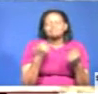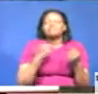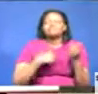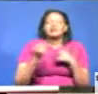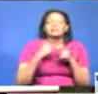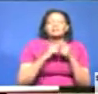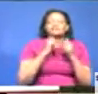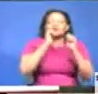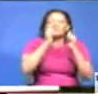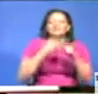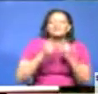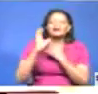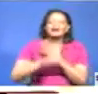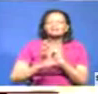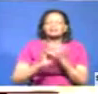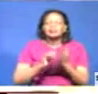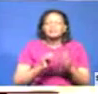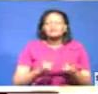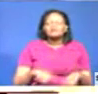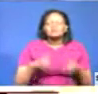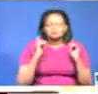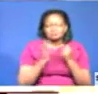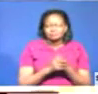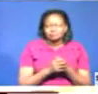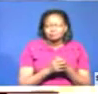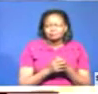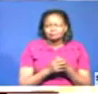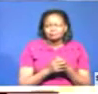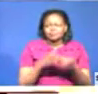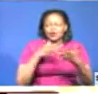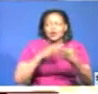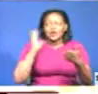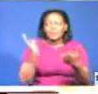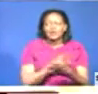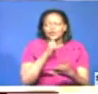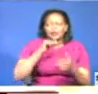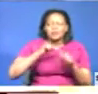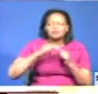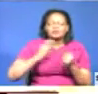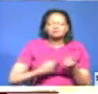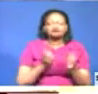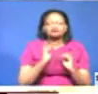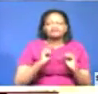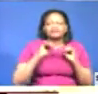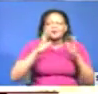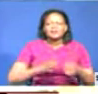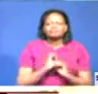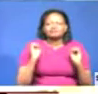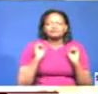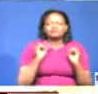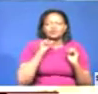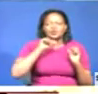usawa kutoka kwa nchi zilizostawi. That lifting of the ban is not about us. It's not about our farmers. It's not about the